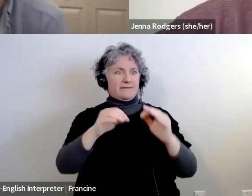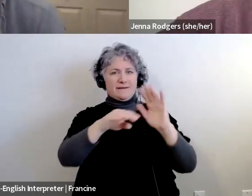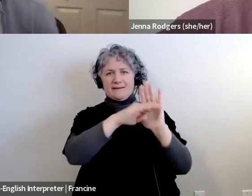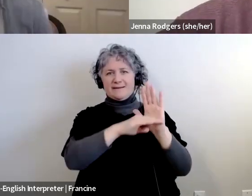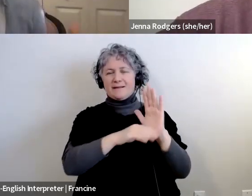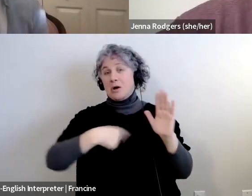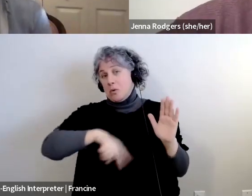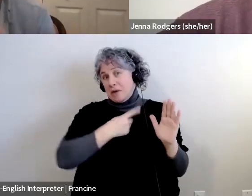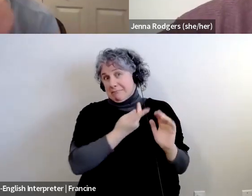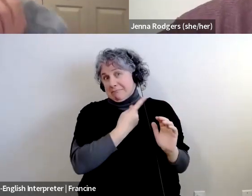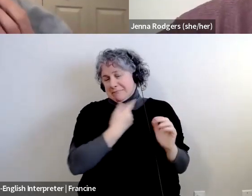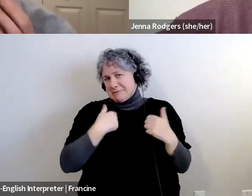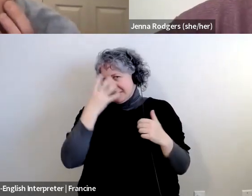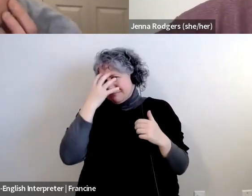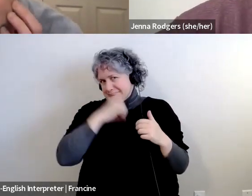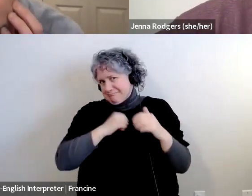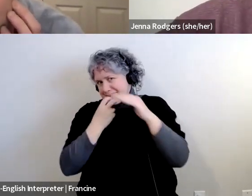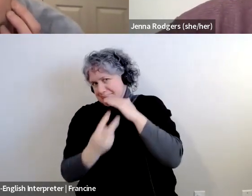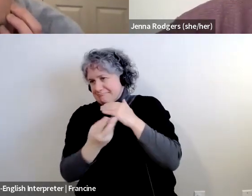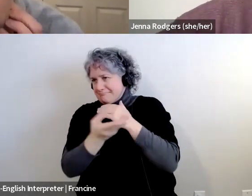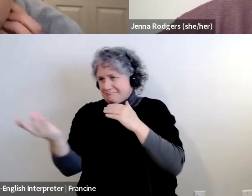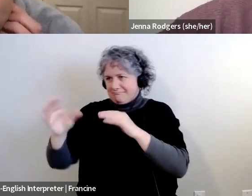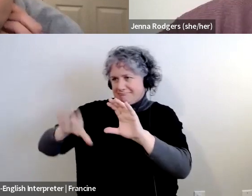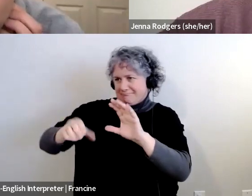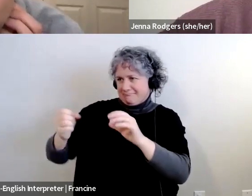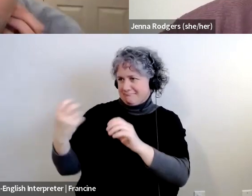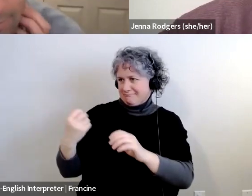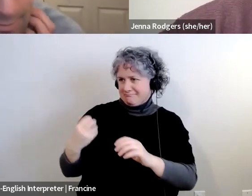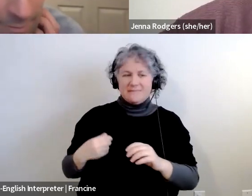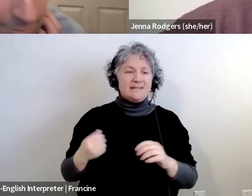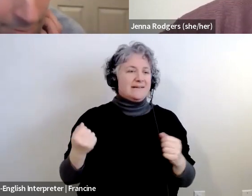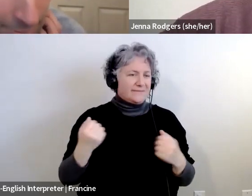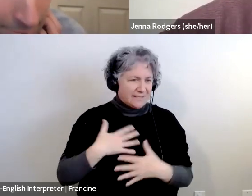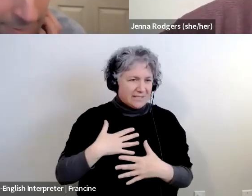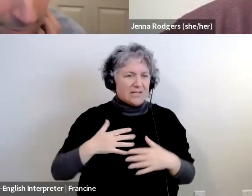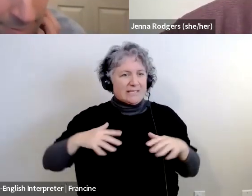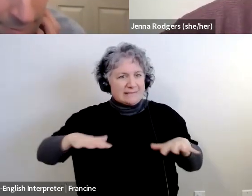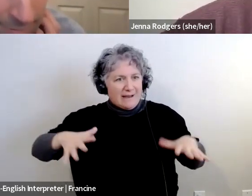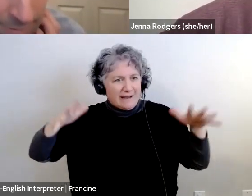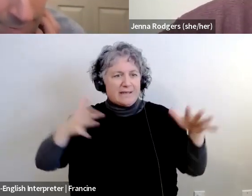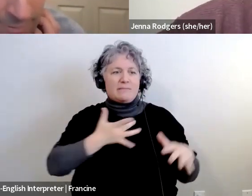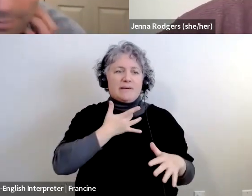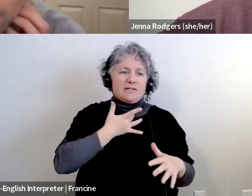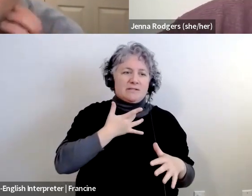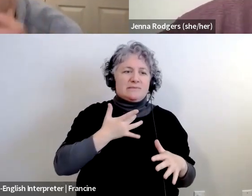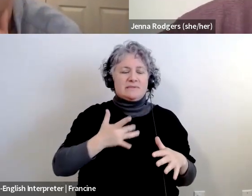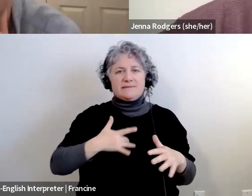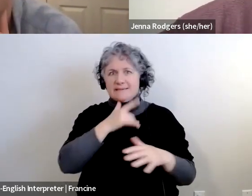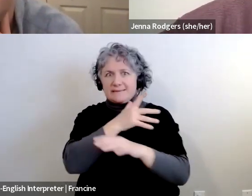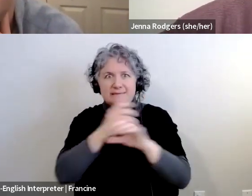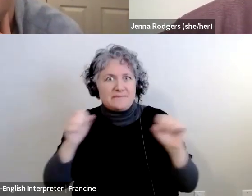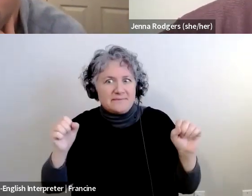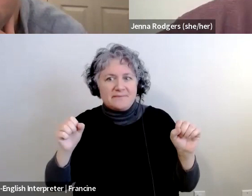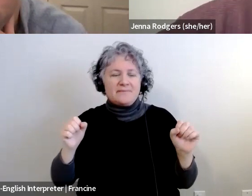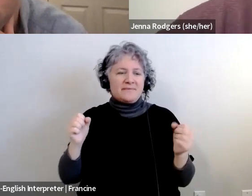what might come up in the chat. Came up with like fear, anxiety, embarrassment, feeling unsafe,